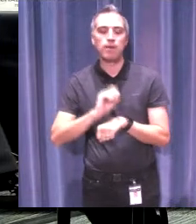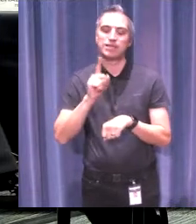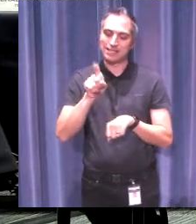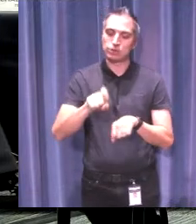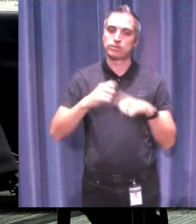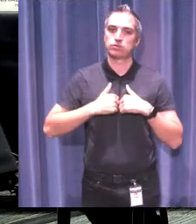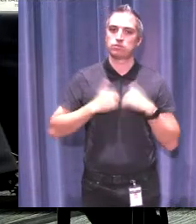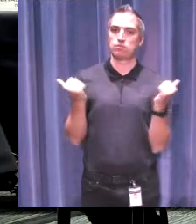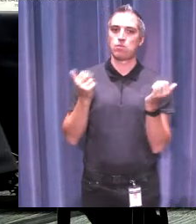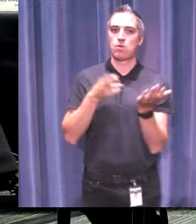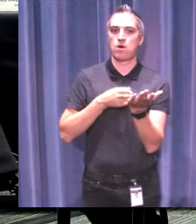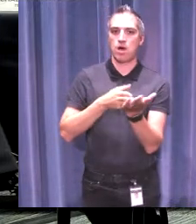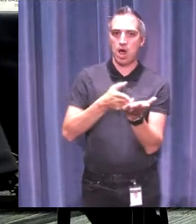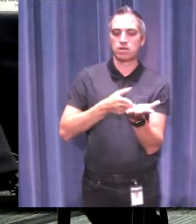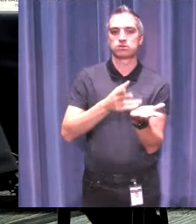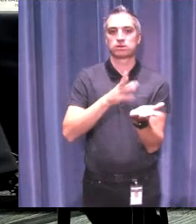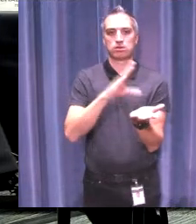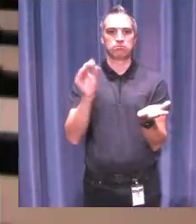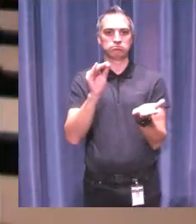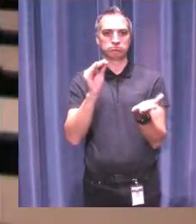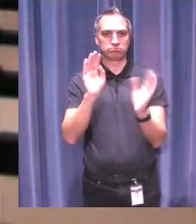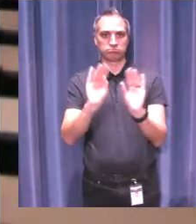upfront.